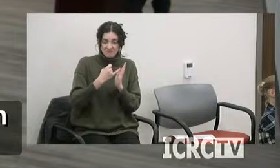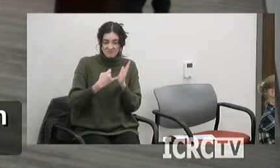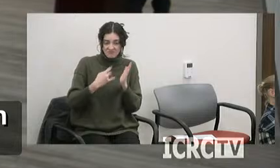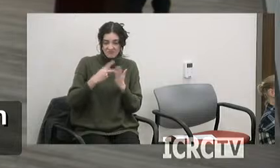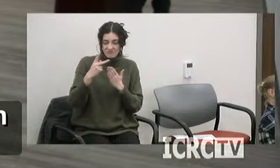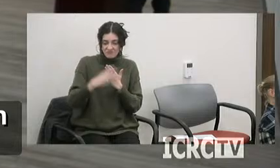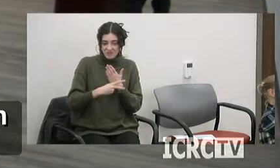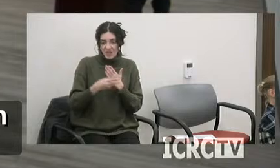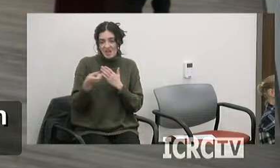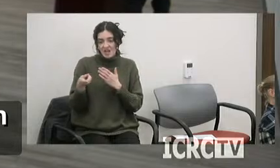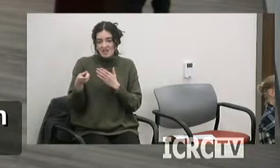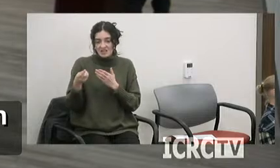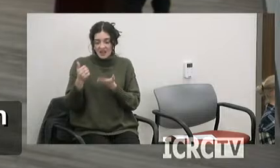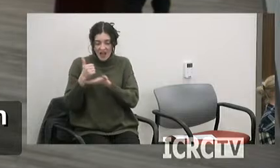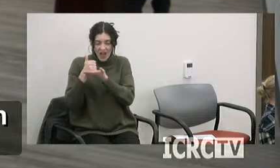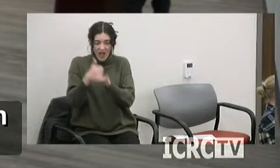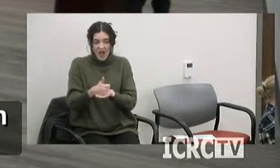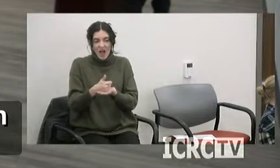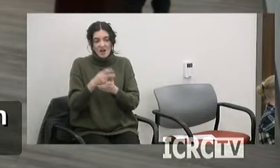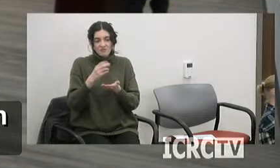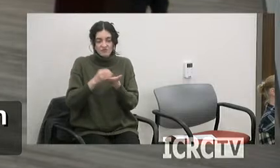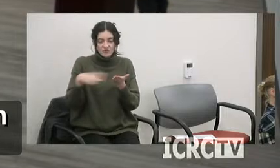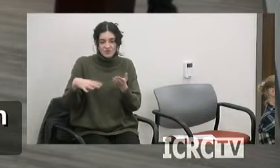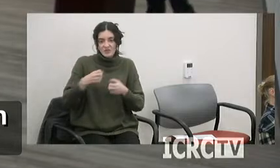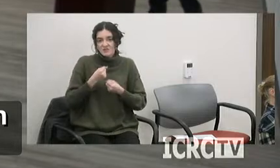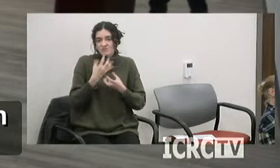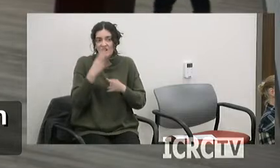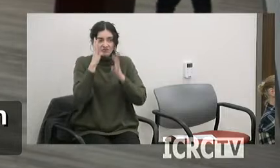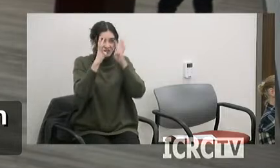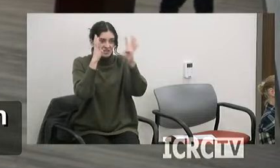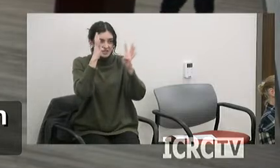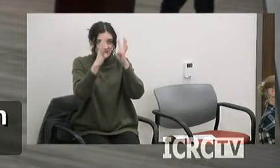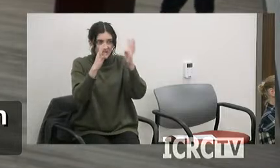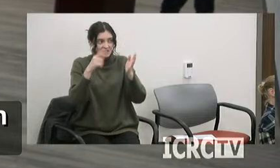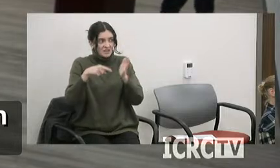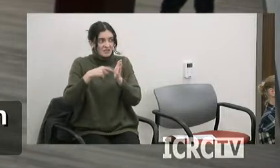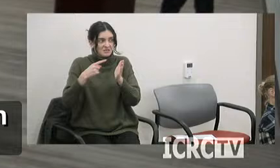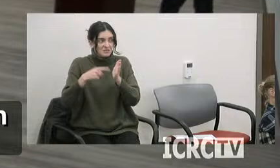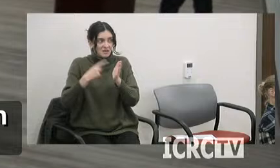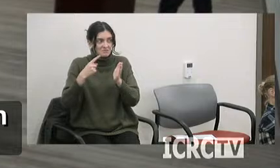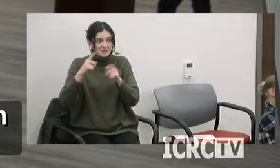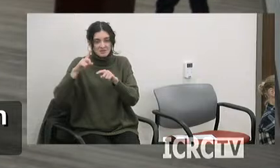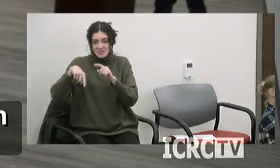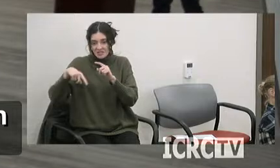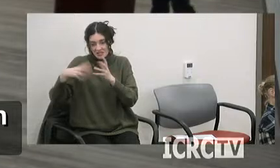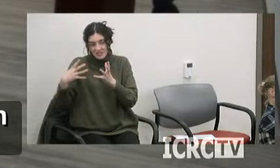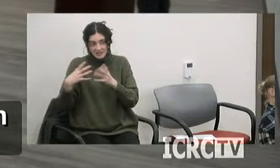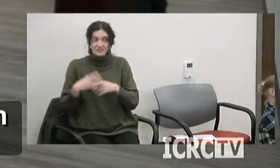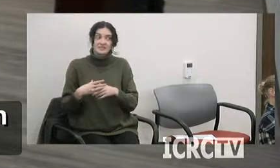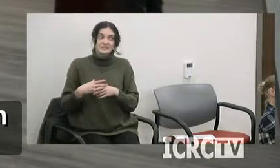their creativity in ways they normally wouldn't. This just happened by happenstance, folks. This wasn't